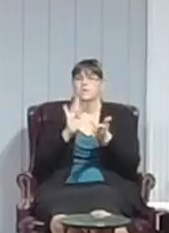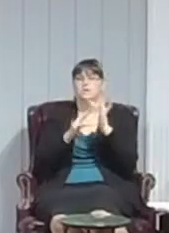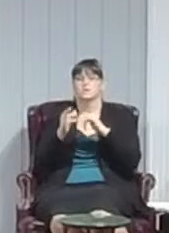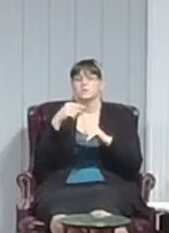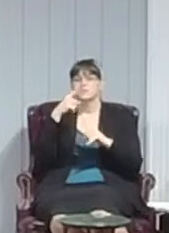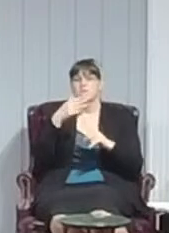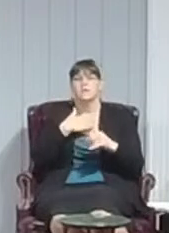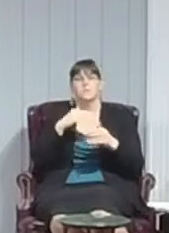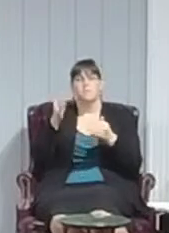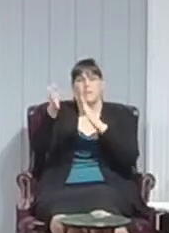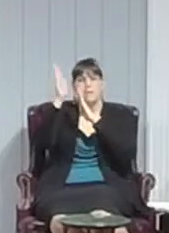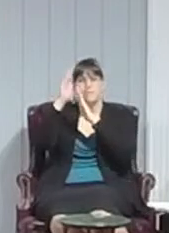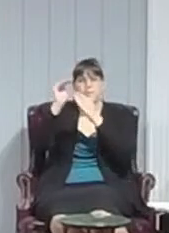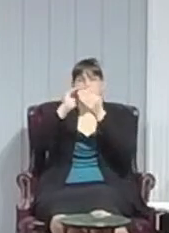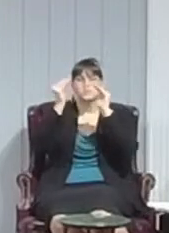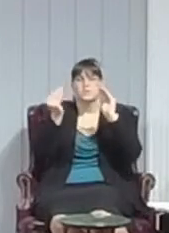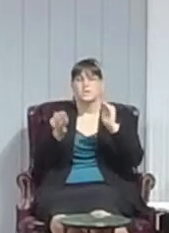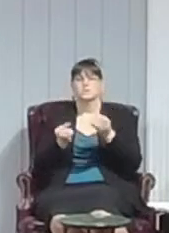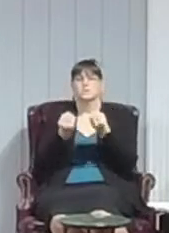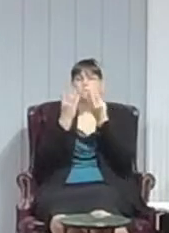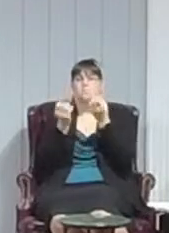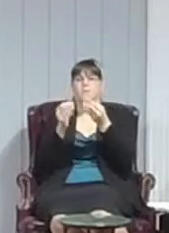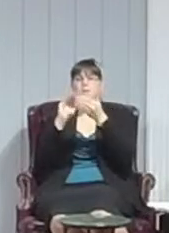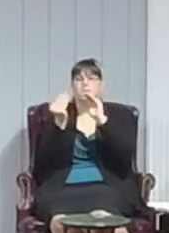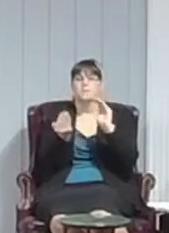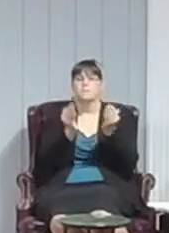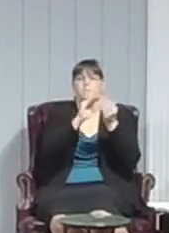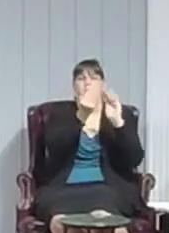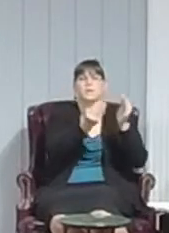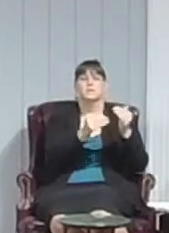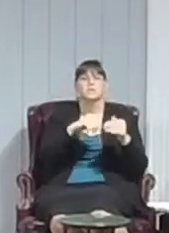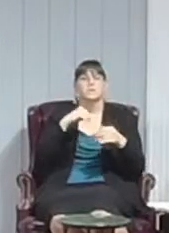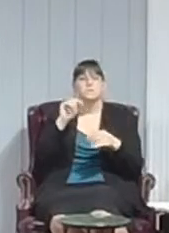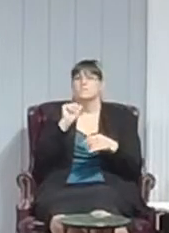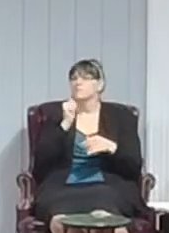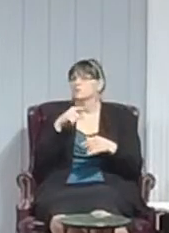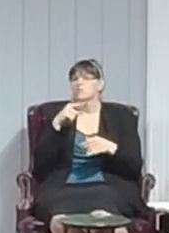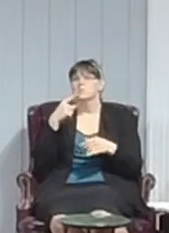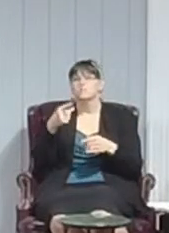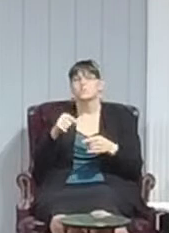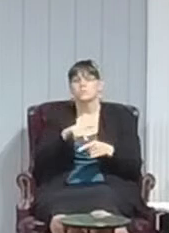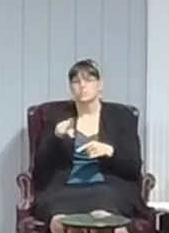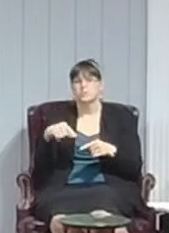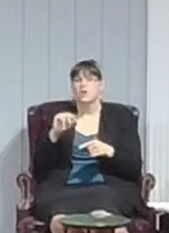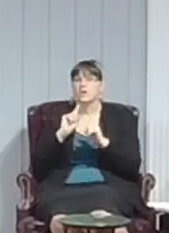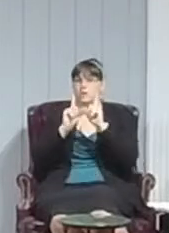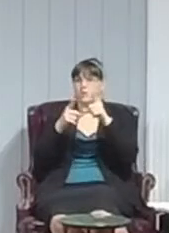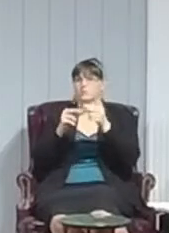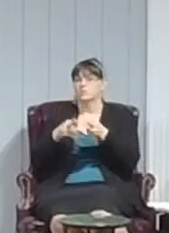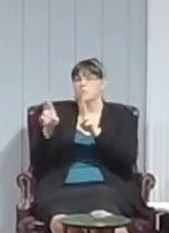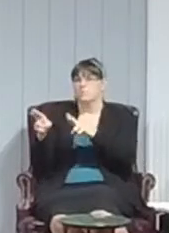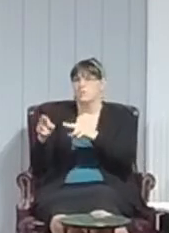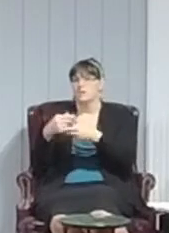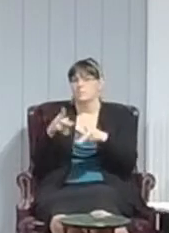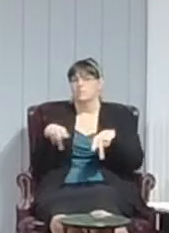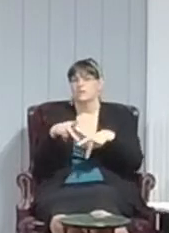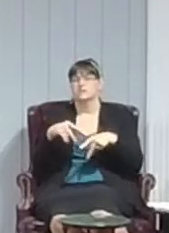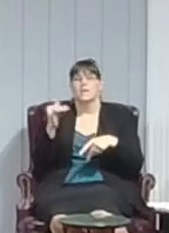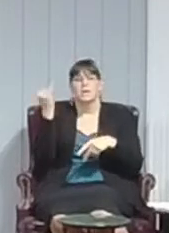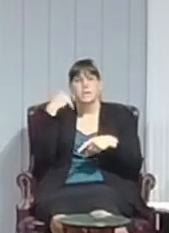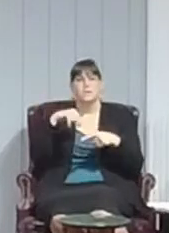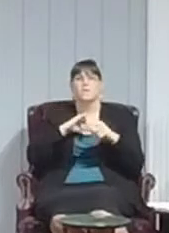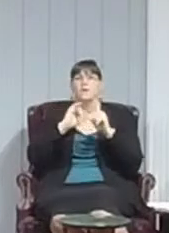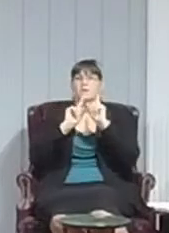my Father's house are many mansions. If it were not so, I would have told you. I go and prepare a place for you. And if I go and prepare a place for you, I will come